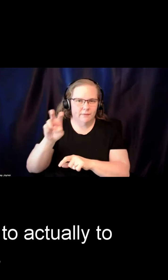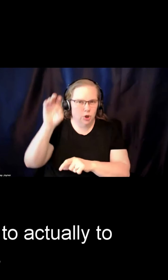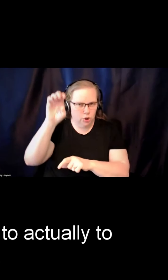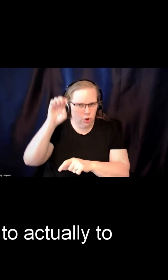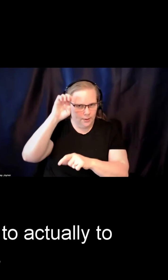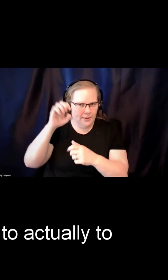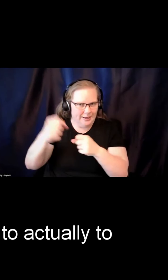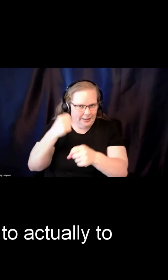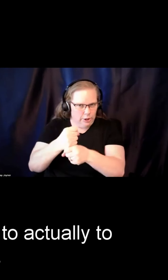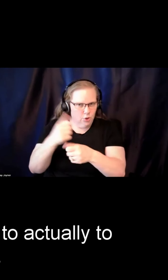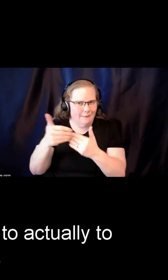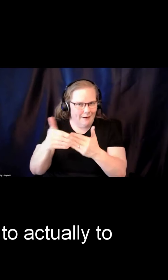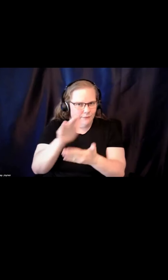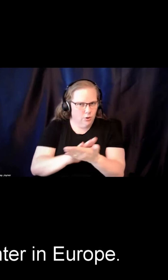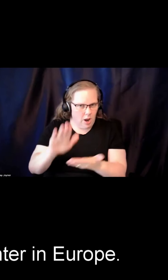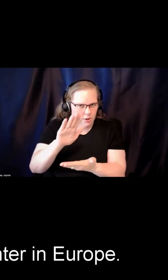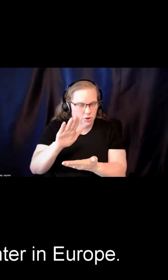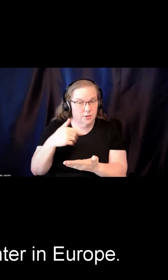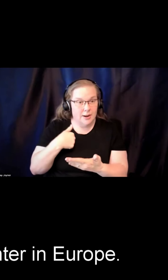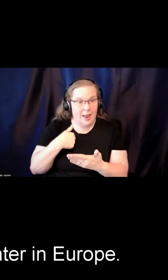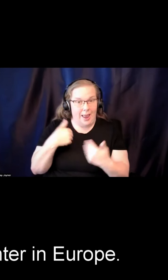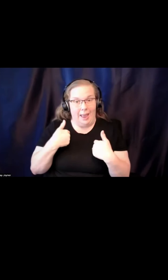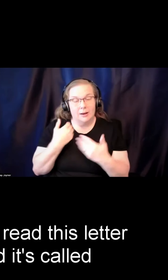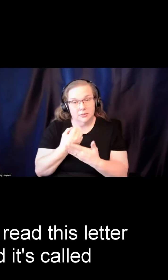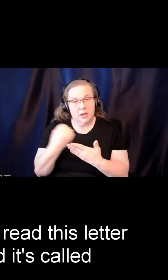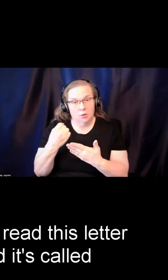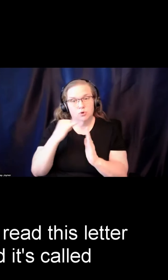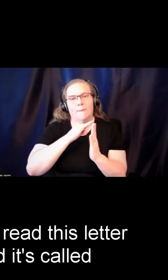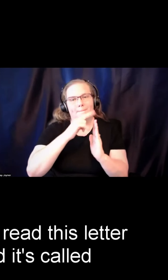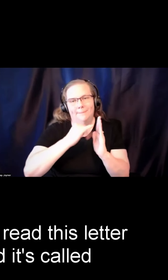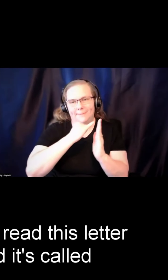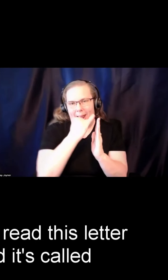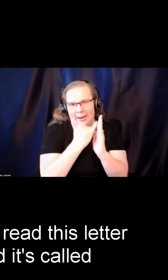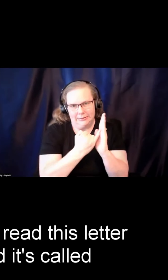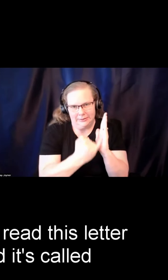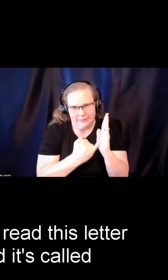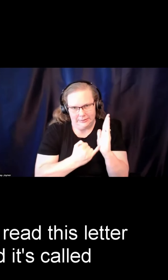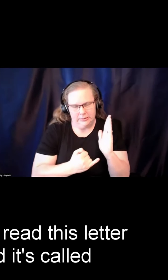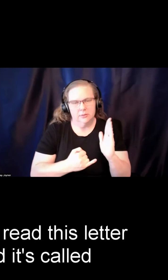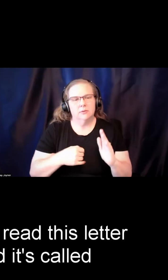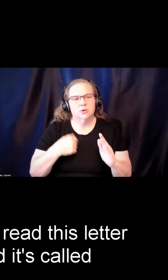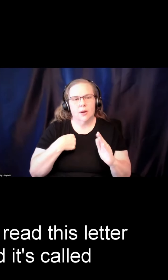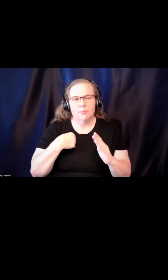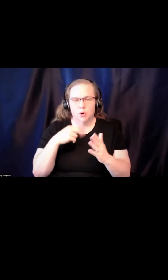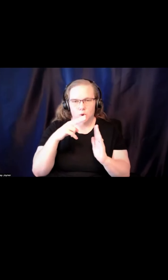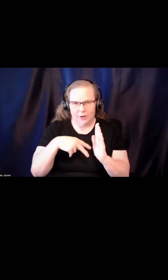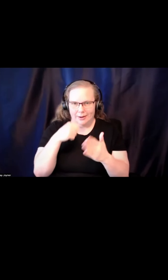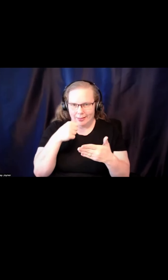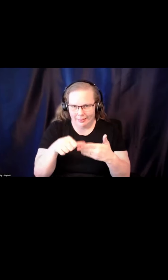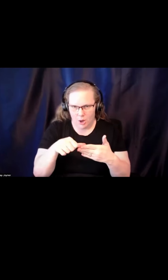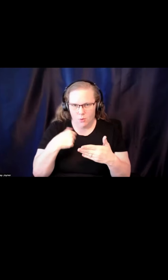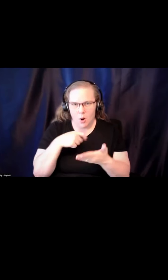had a fellowship to paint. I was mainly a painter in Europe. And so I'm going to read this letter that I wrote. And it's called